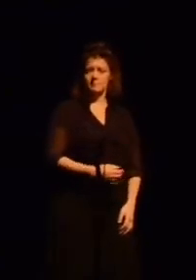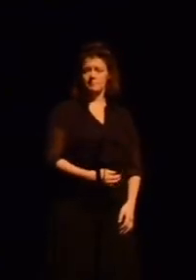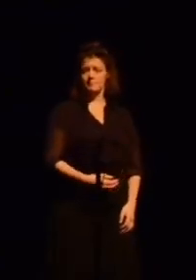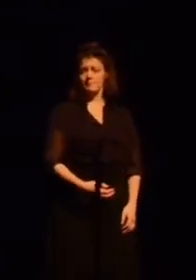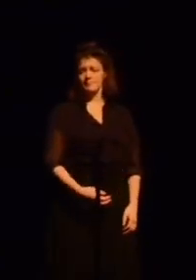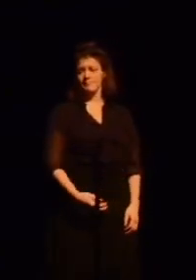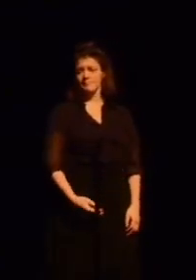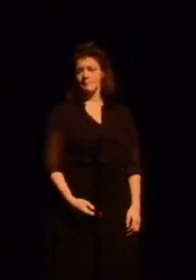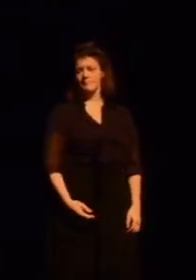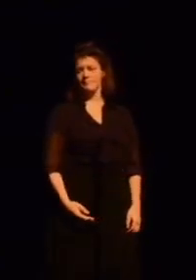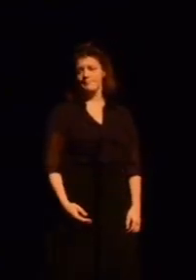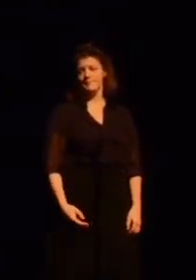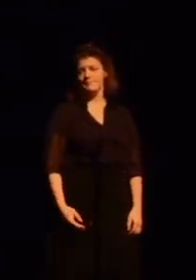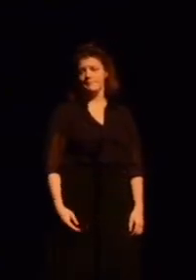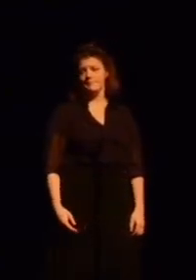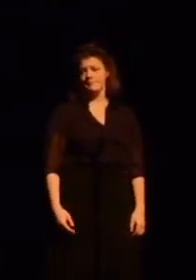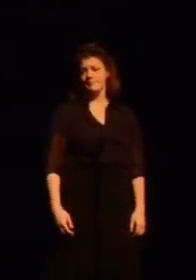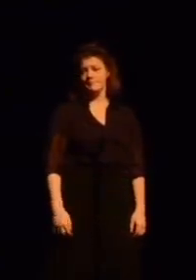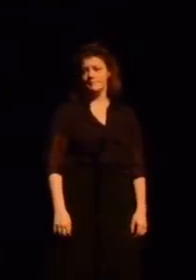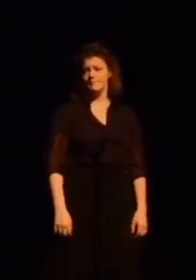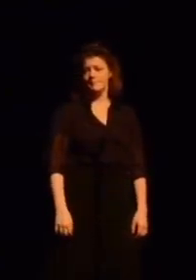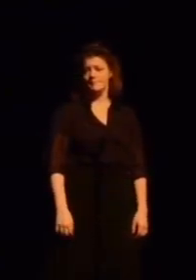an hourglass.